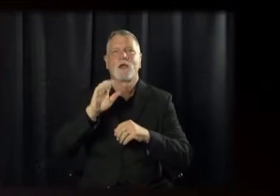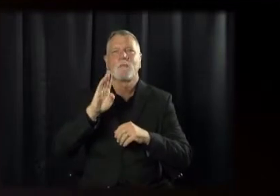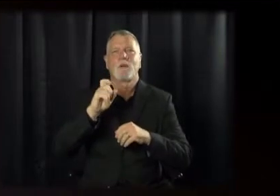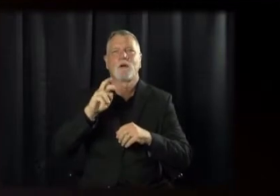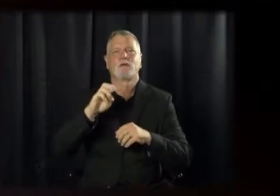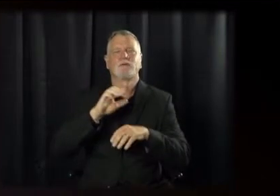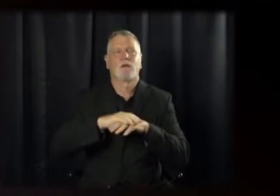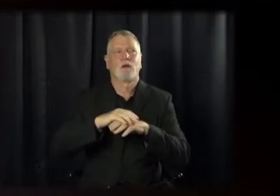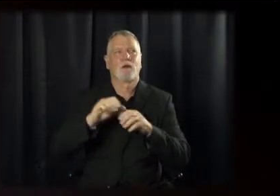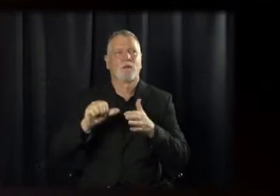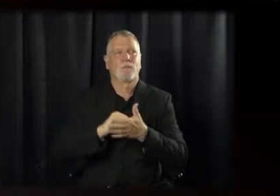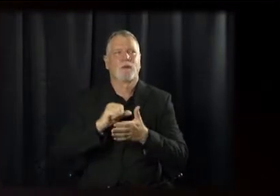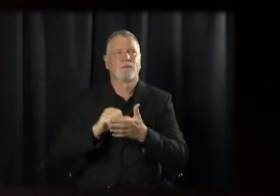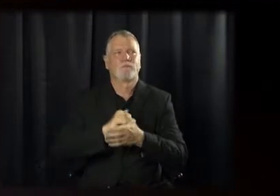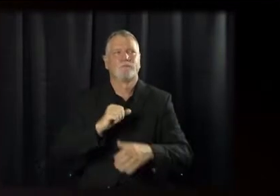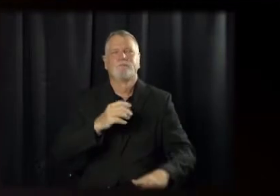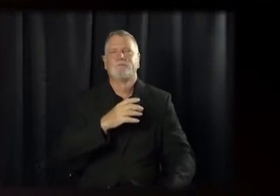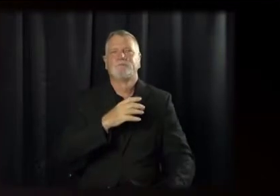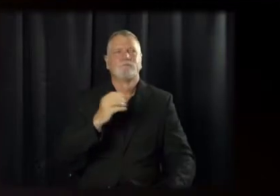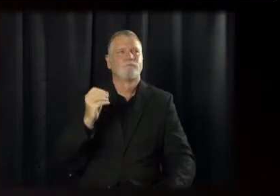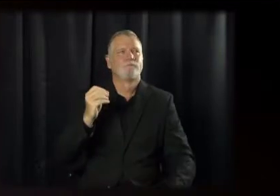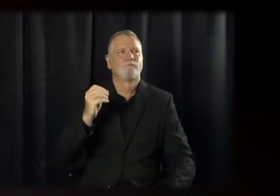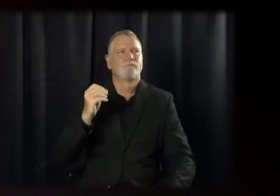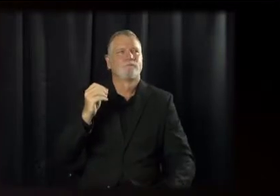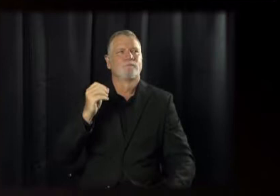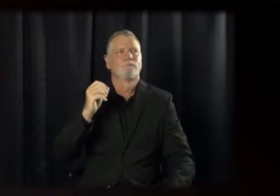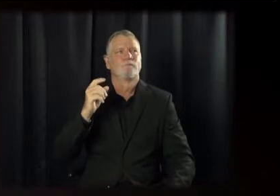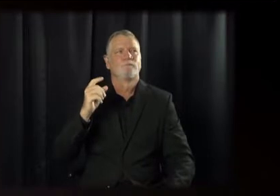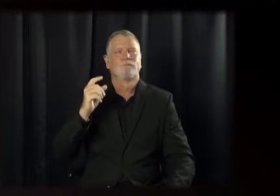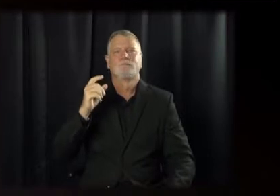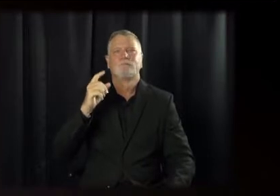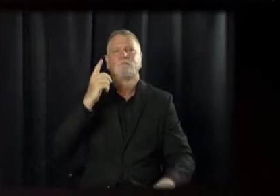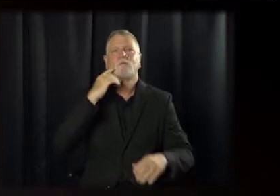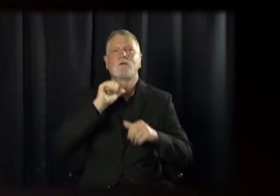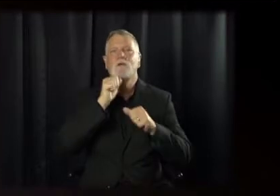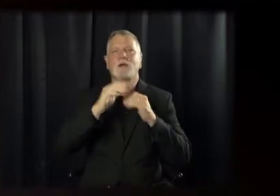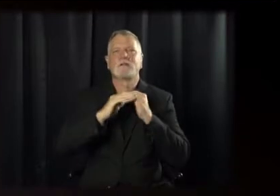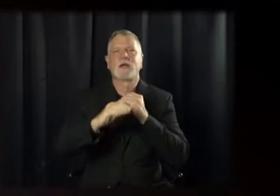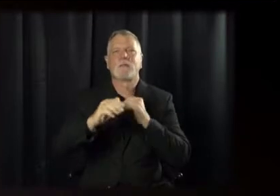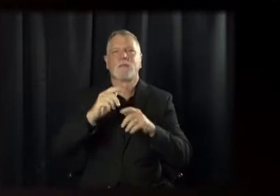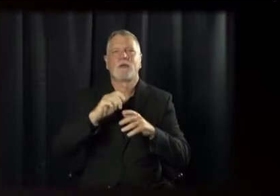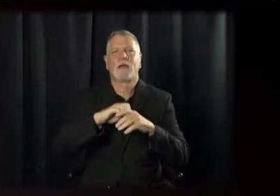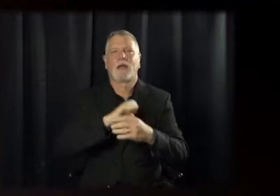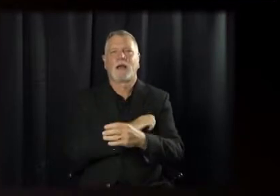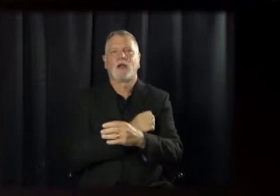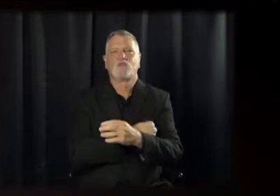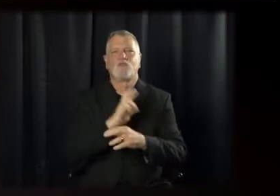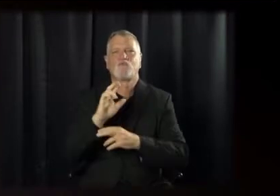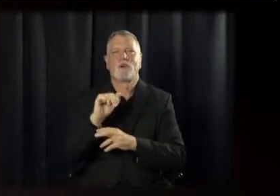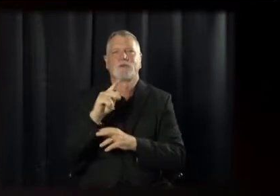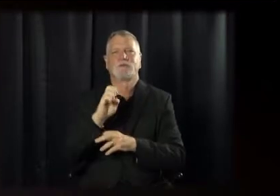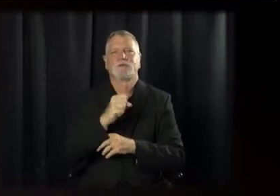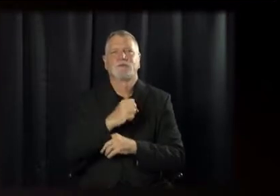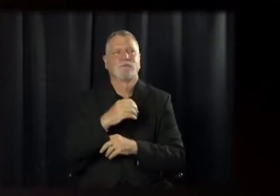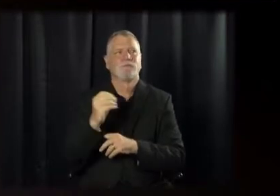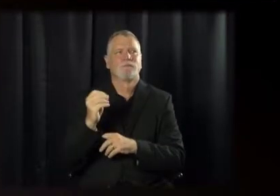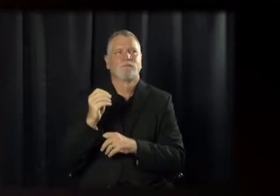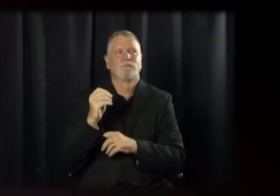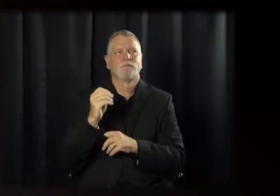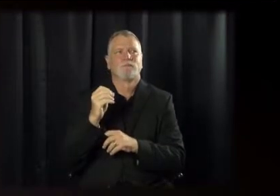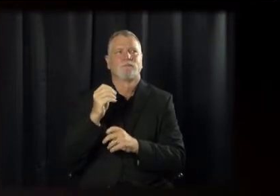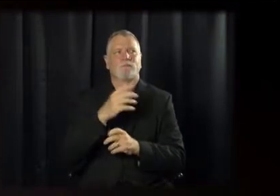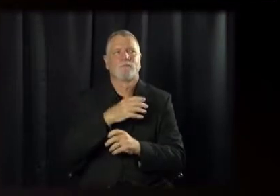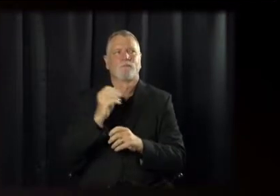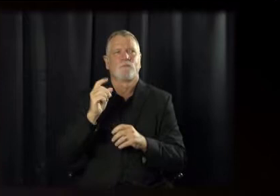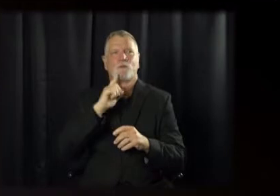Prepa's legacy debt to sustainable levels is paramount to avoiding unsustainable increases in energy rates, which is why the board is determined